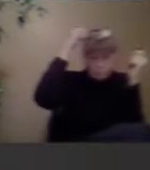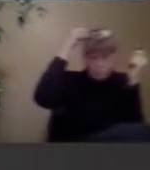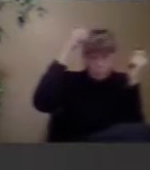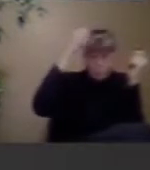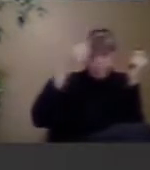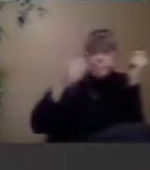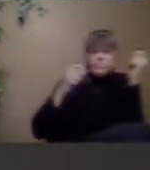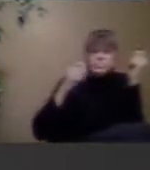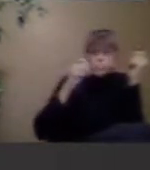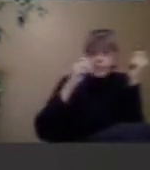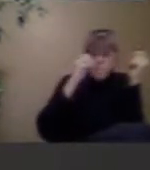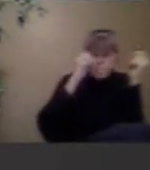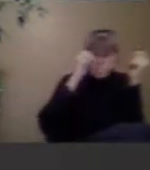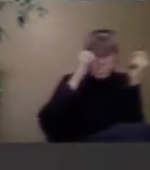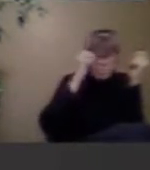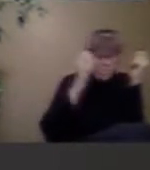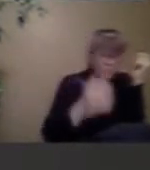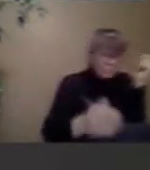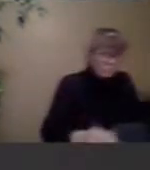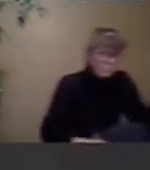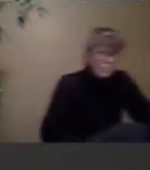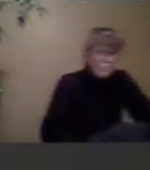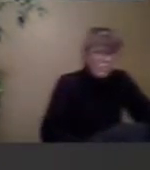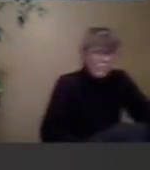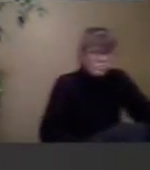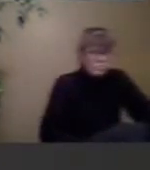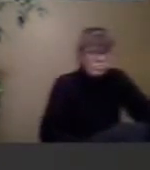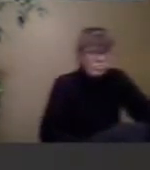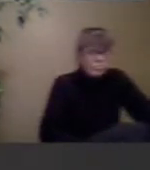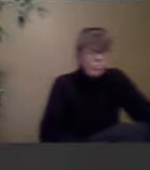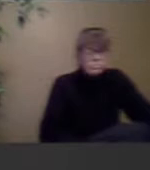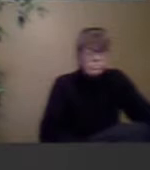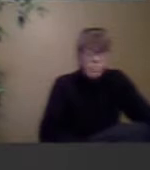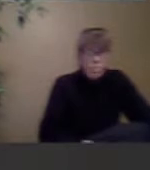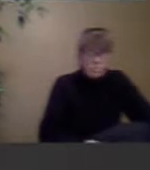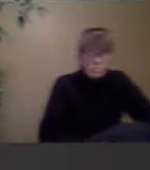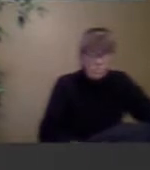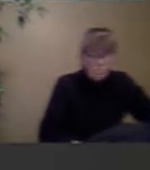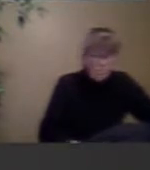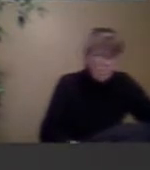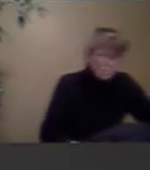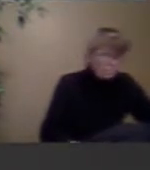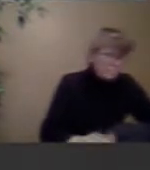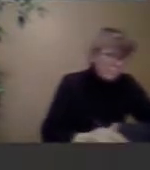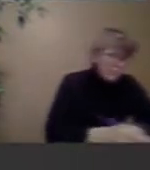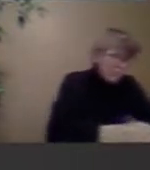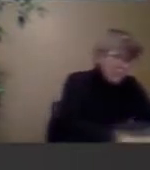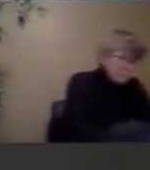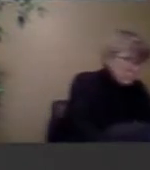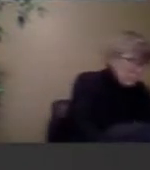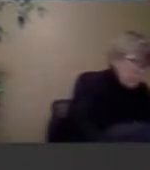about $17,800 per year. And that also includes the surcharges, the reserve